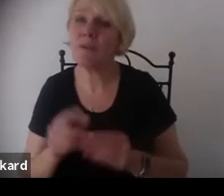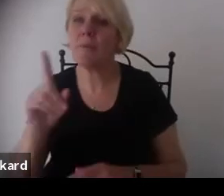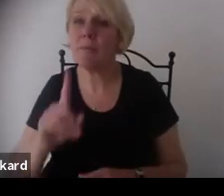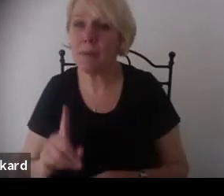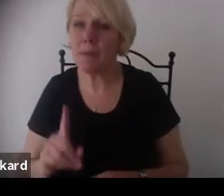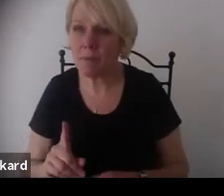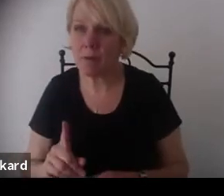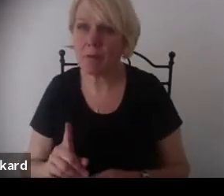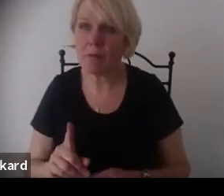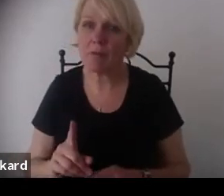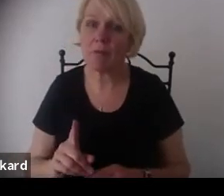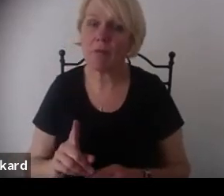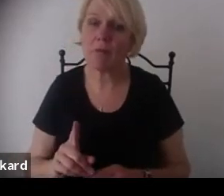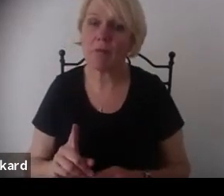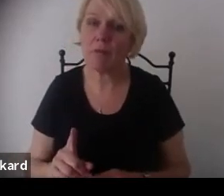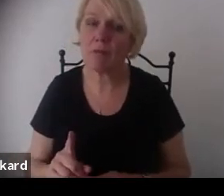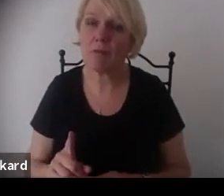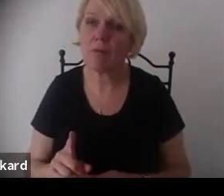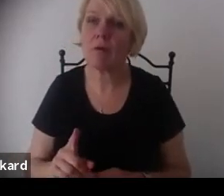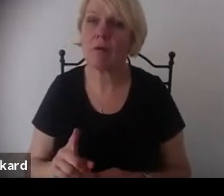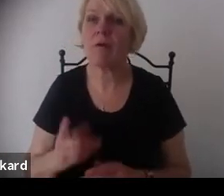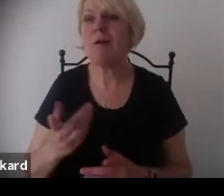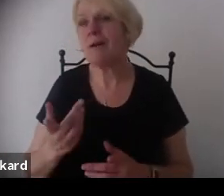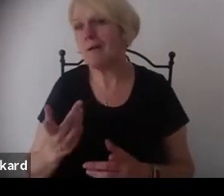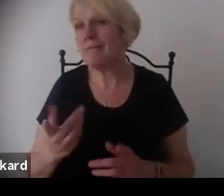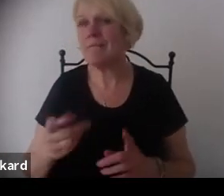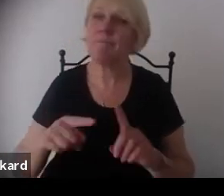have tested positive, for example, with COVID,